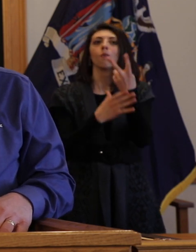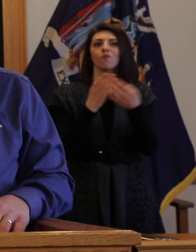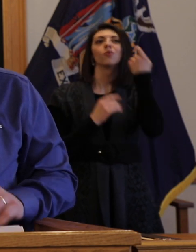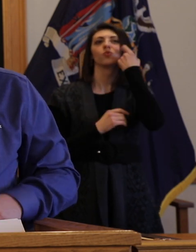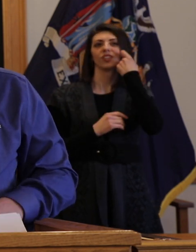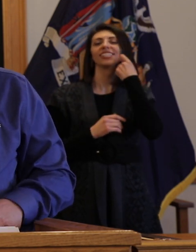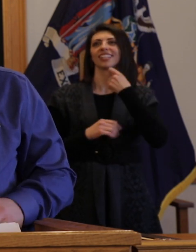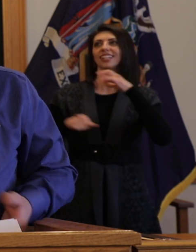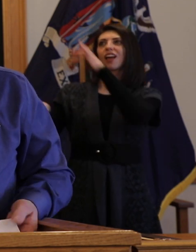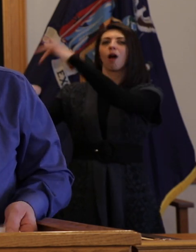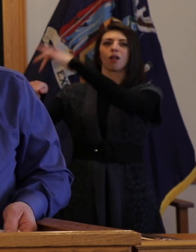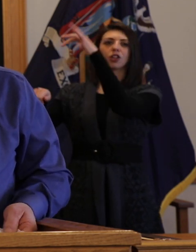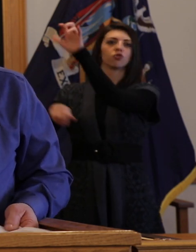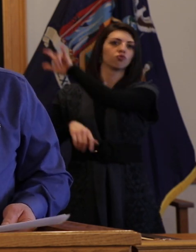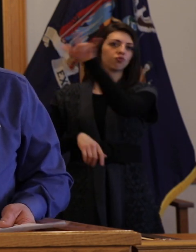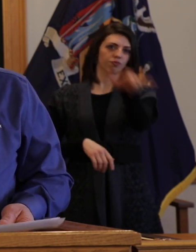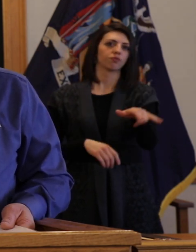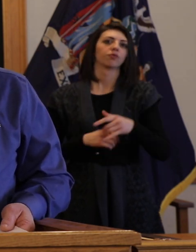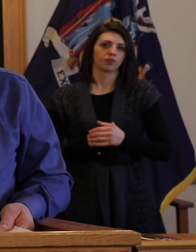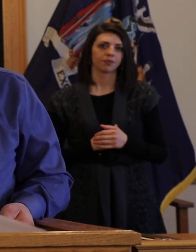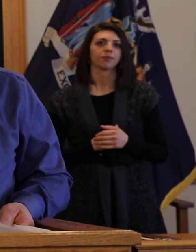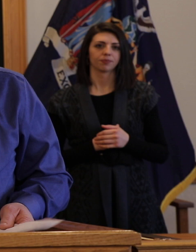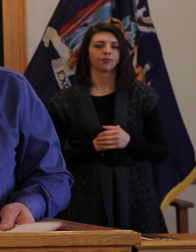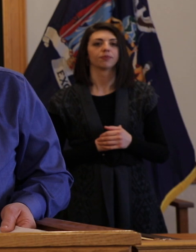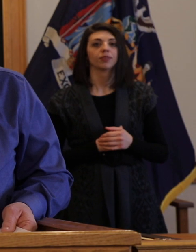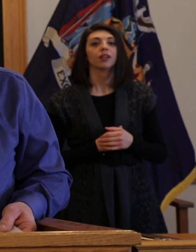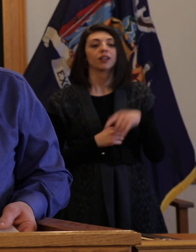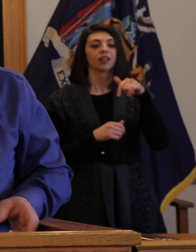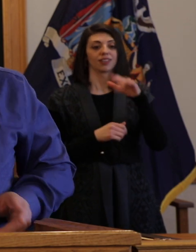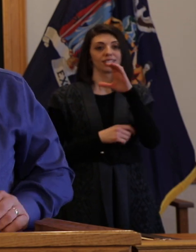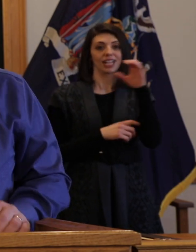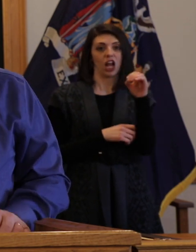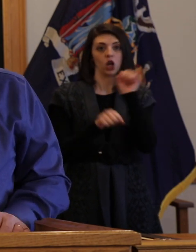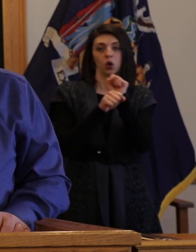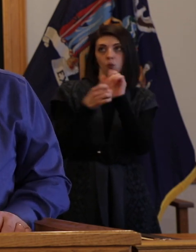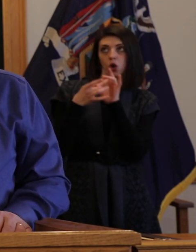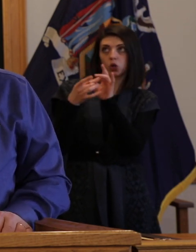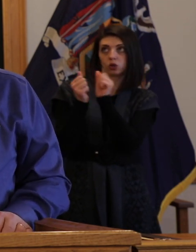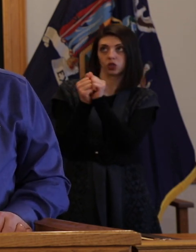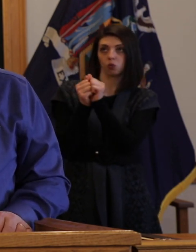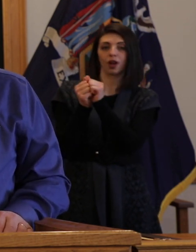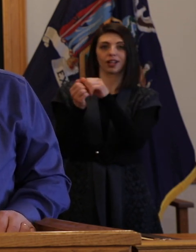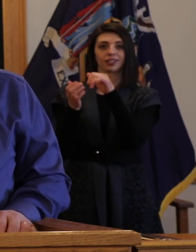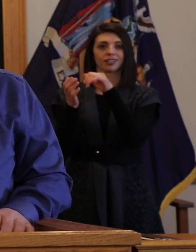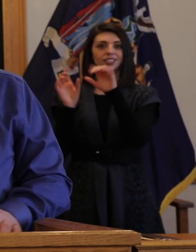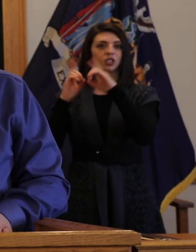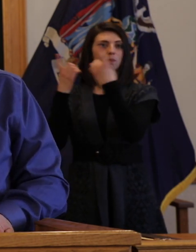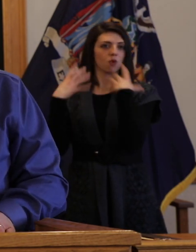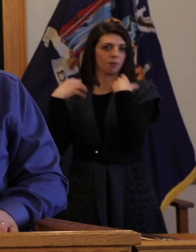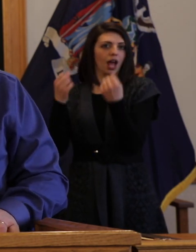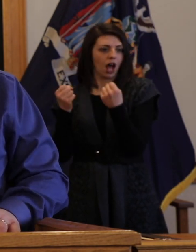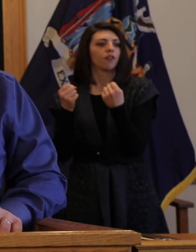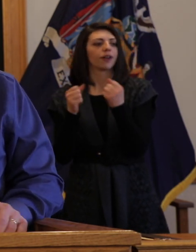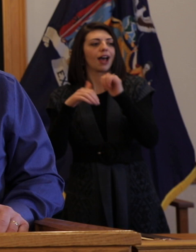domestic travel. The County Health Department is working closely with the New York State Department of Health to identify contacts of the